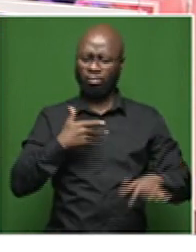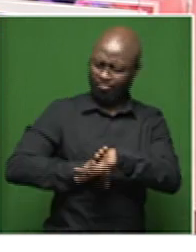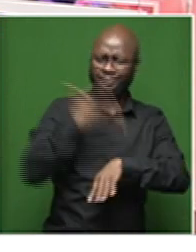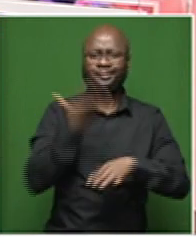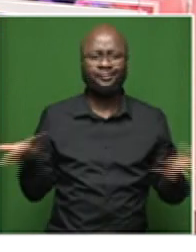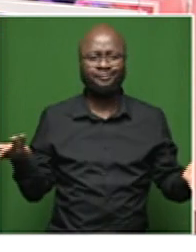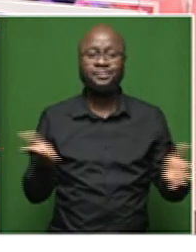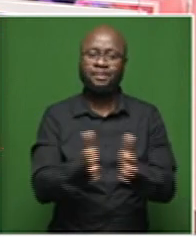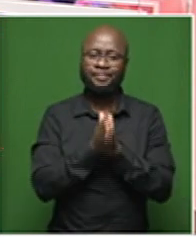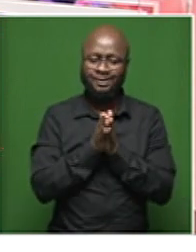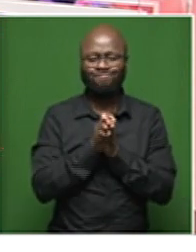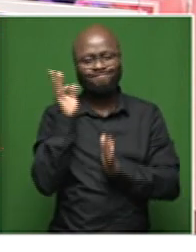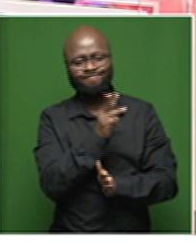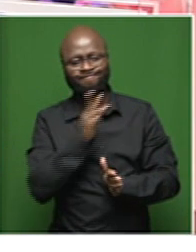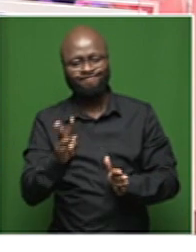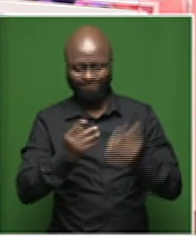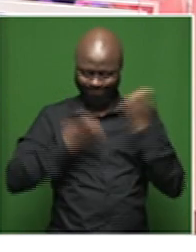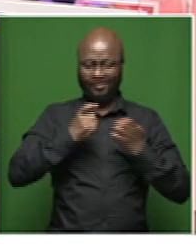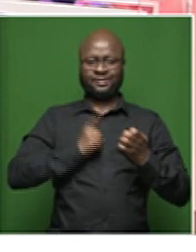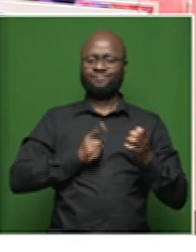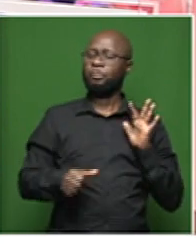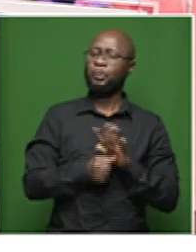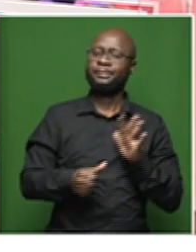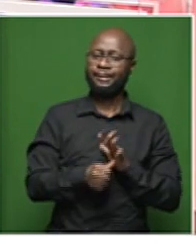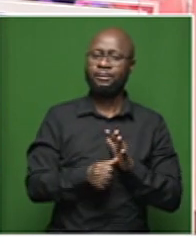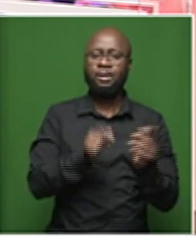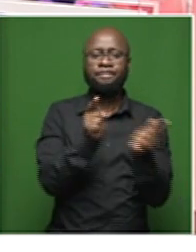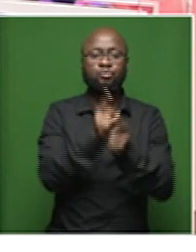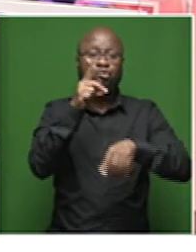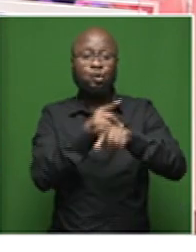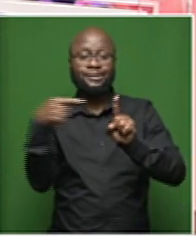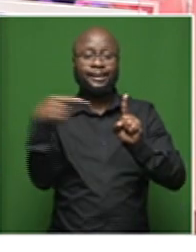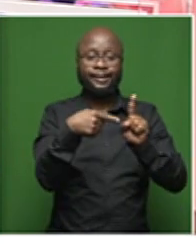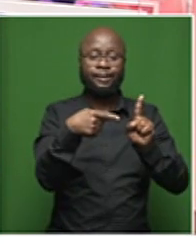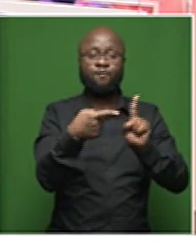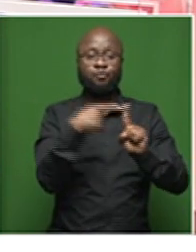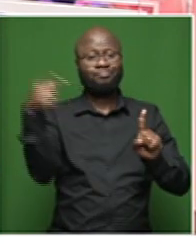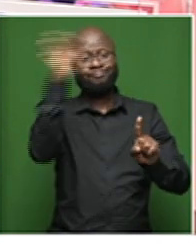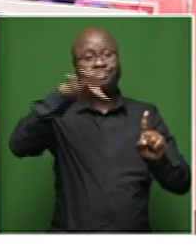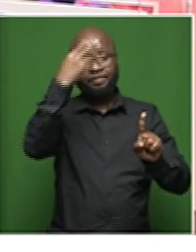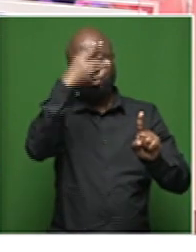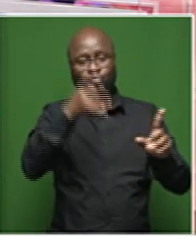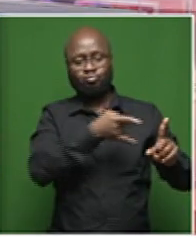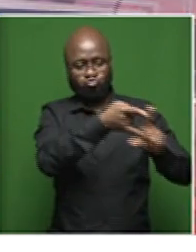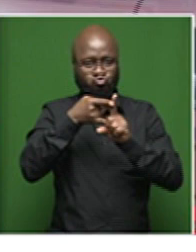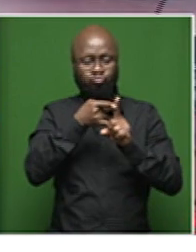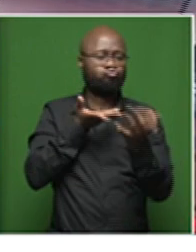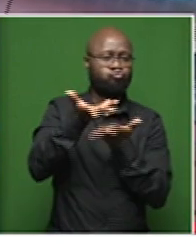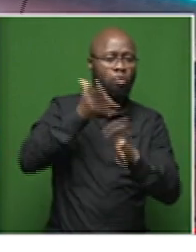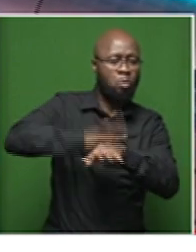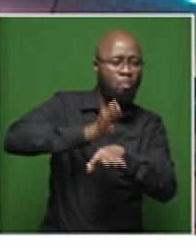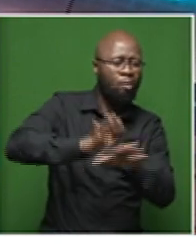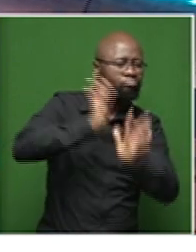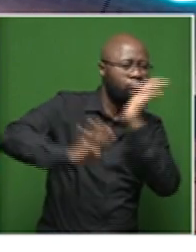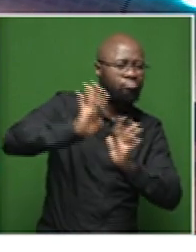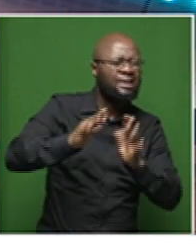screened this Heart Awareness Month, and we'll speak to cardiologist Dr. Musa Mayayise, who joins us via Zoom to educate us about hypertension. Good day, Doc.